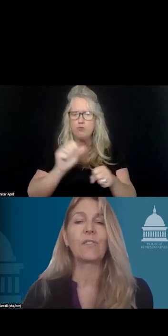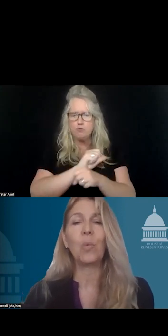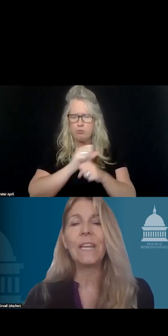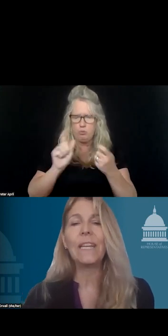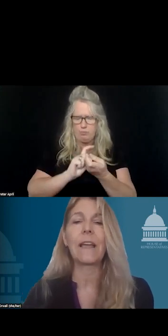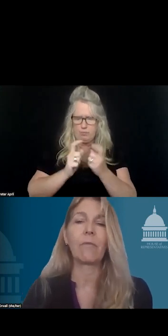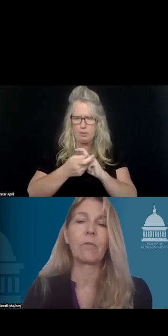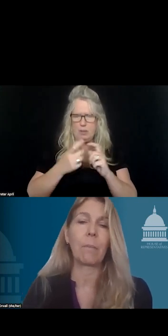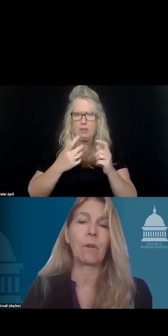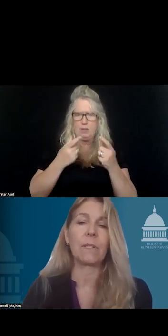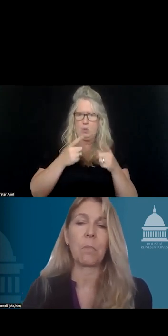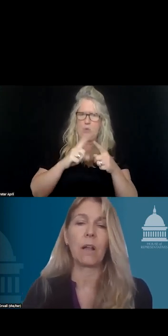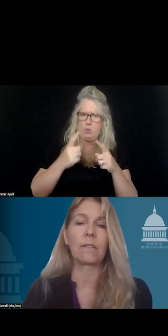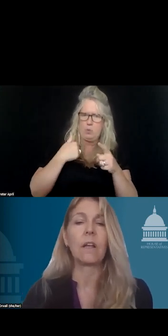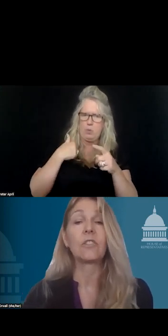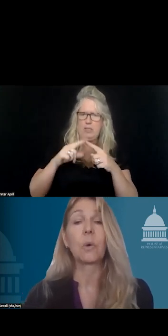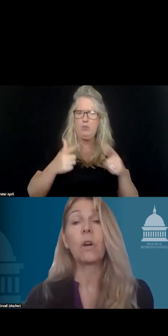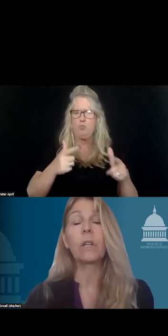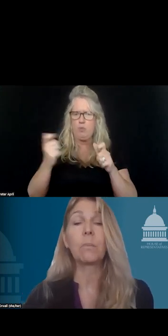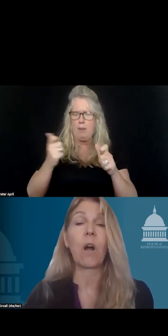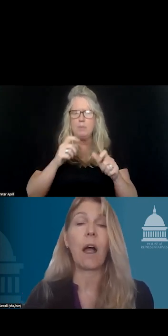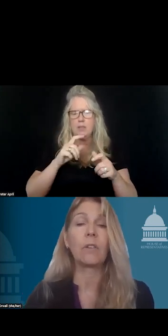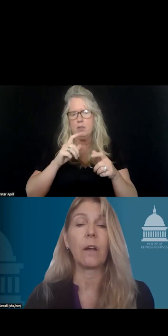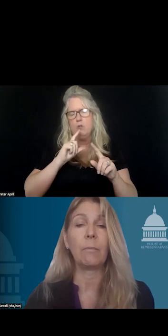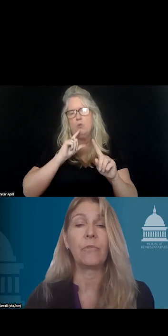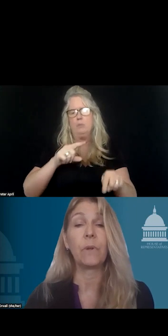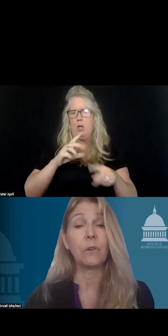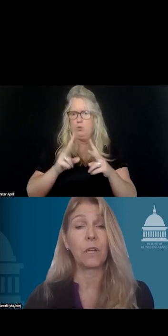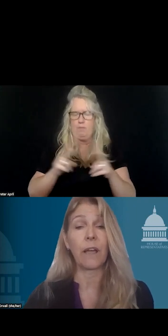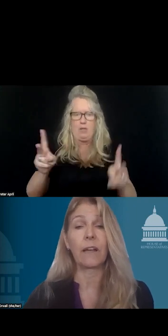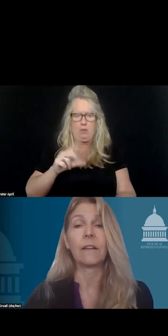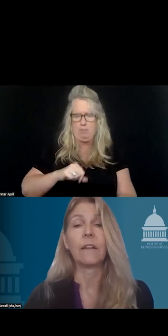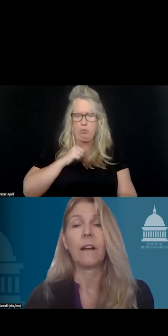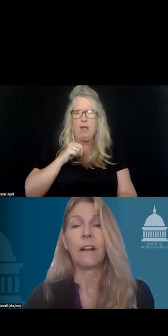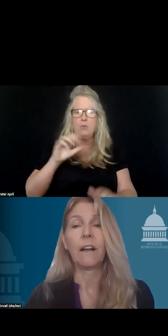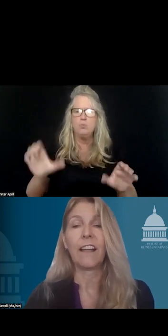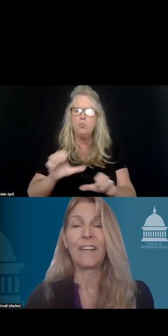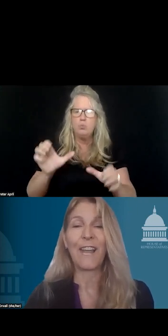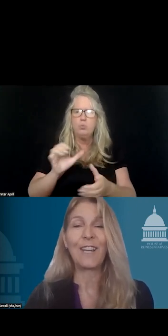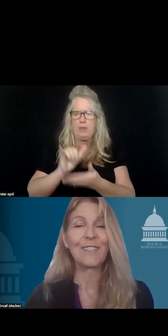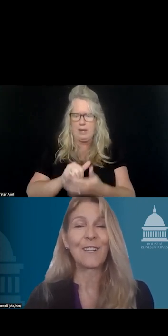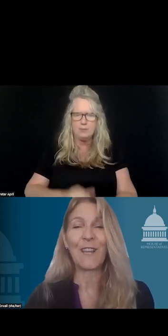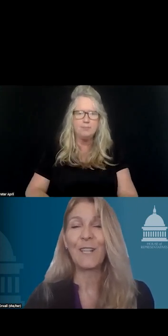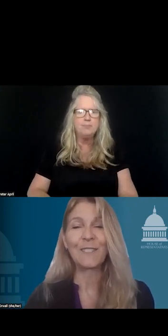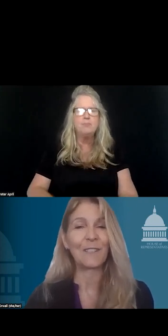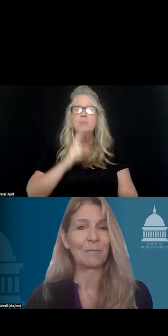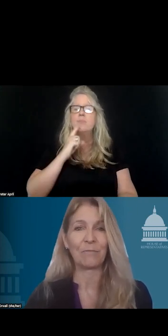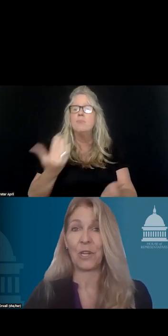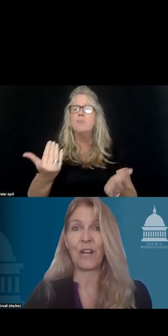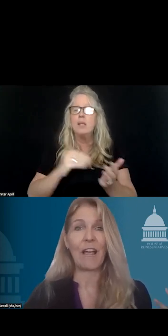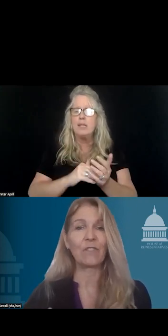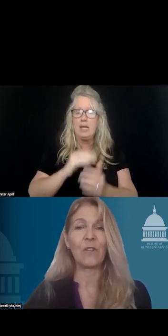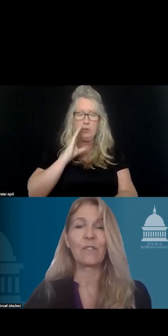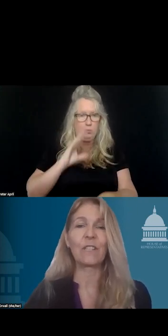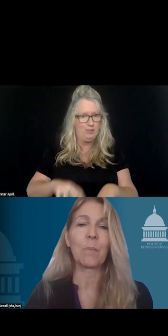the police, we need to have a rapid response. So we're really proud to be doing that. And again, it's going to take us a